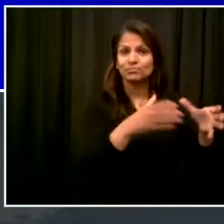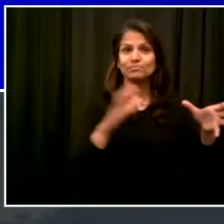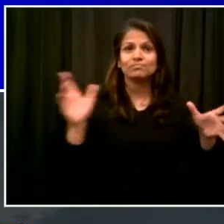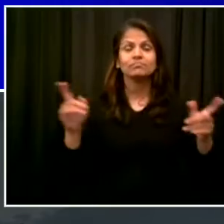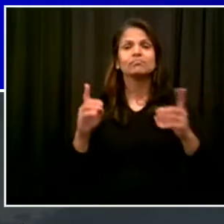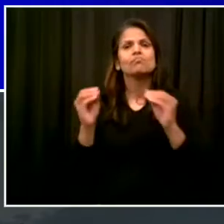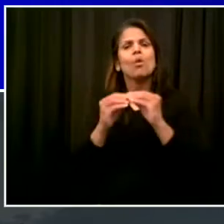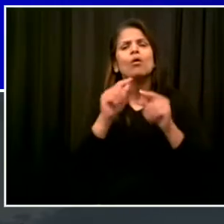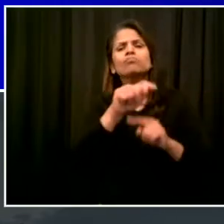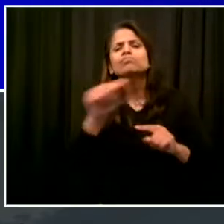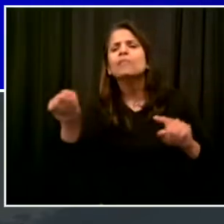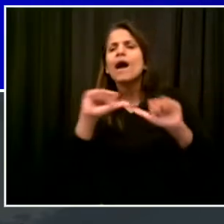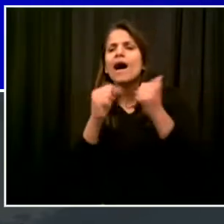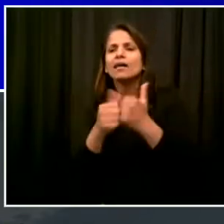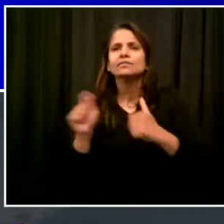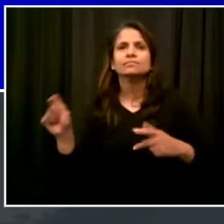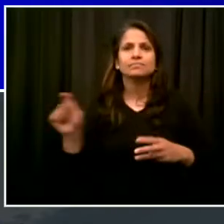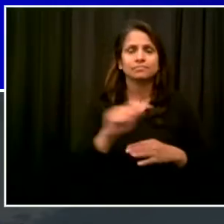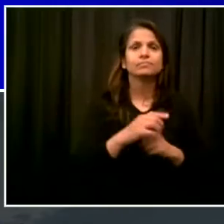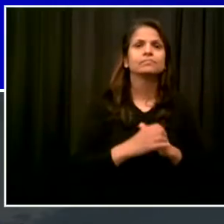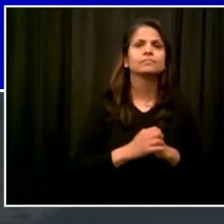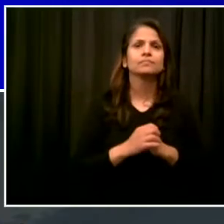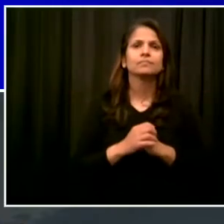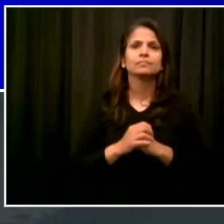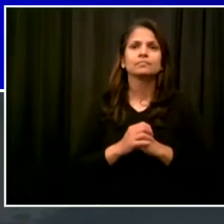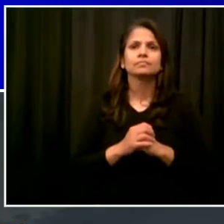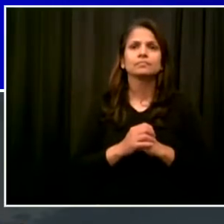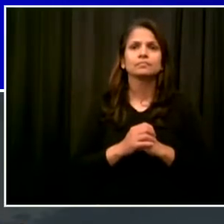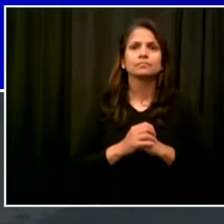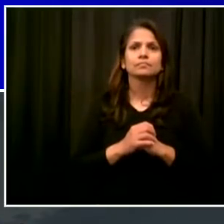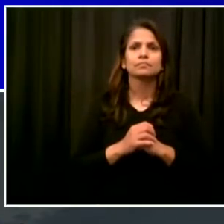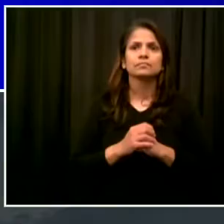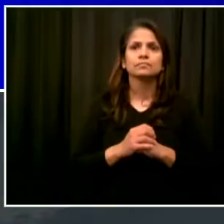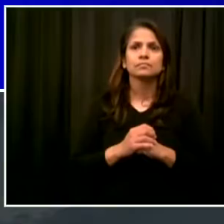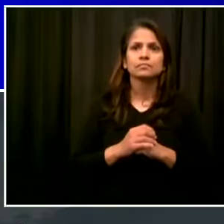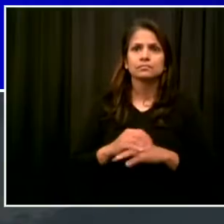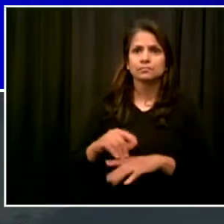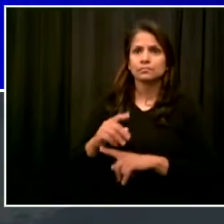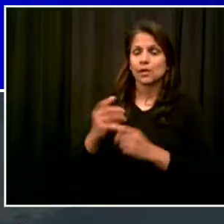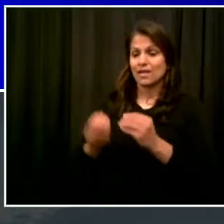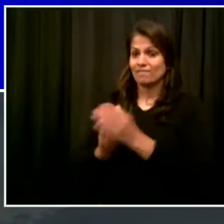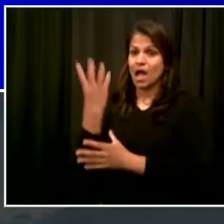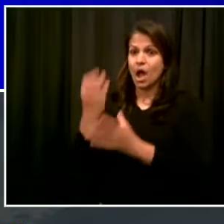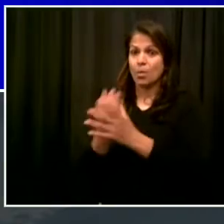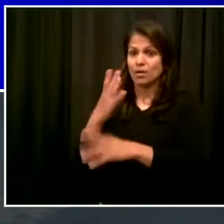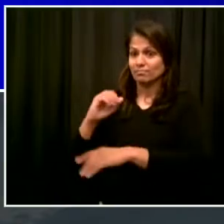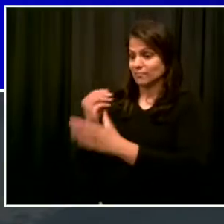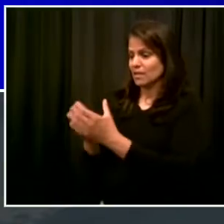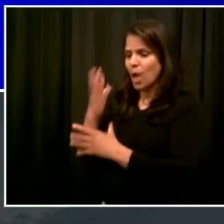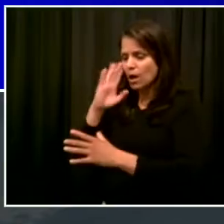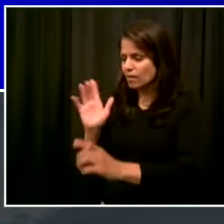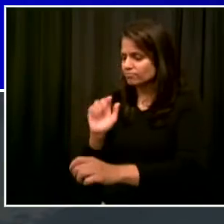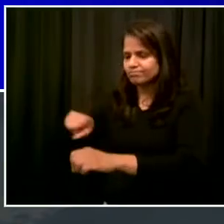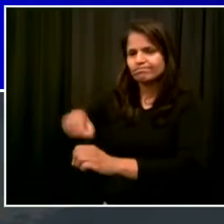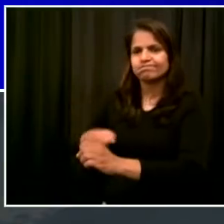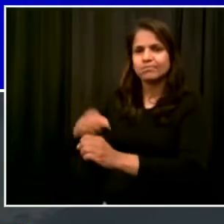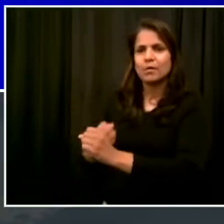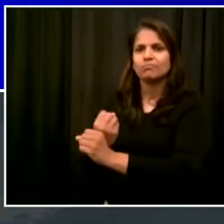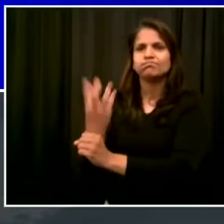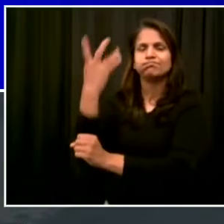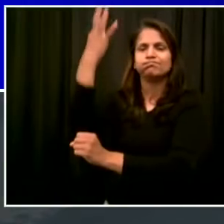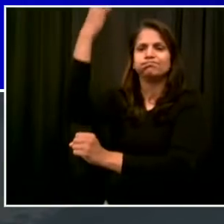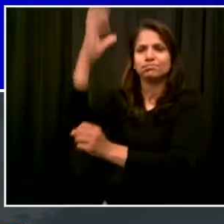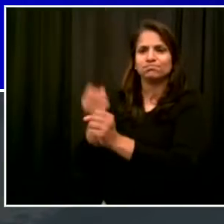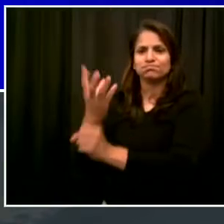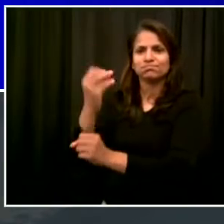advisories to make sure that folks can take advantage of the fire hydrants the right way, the safe way on their block. And we'll be focusing on all